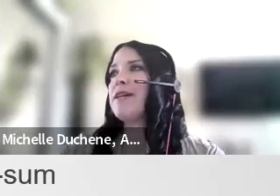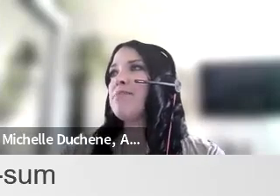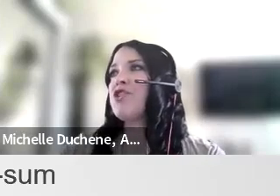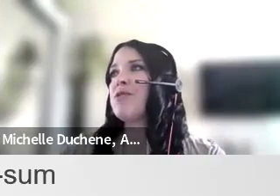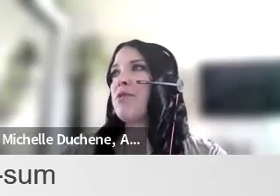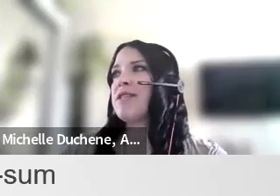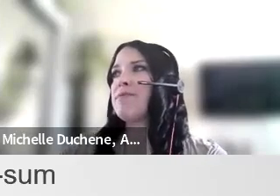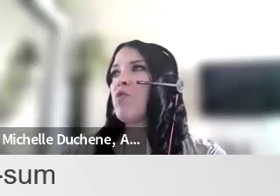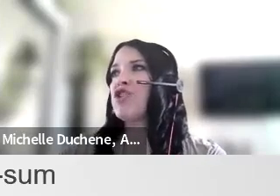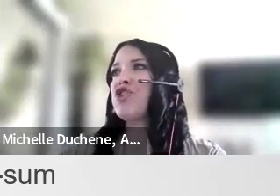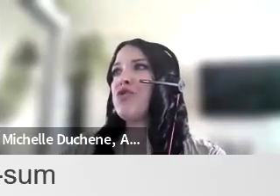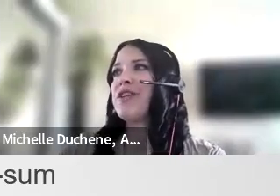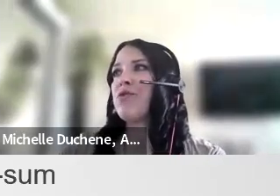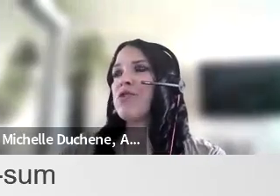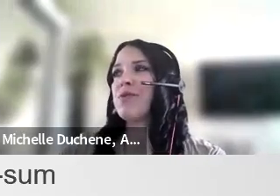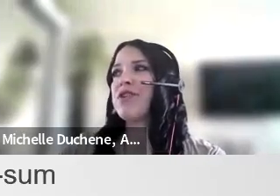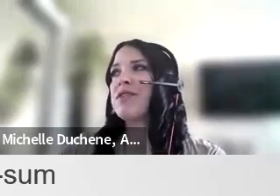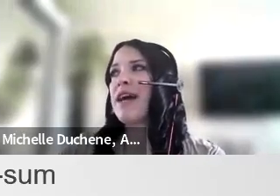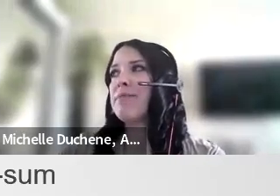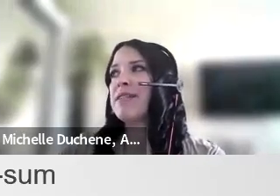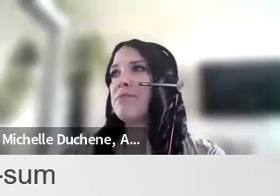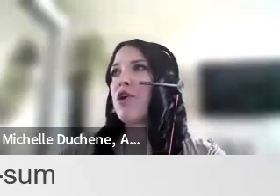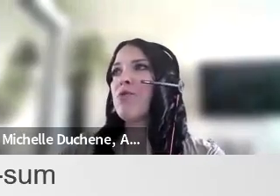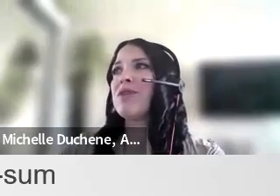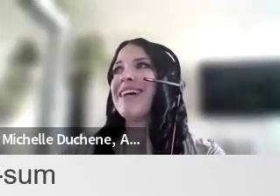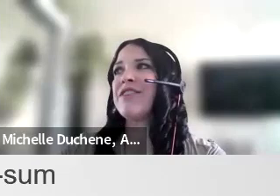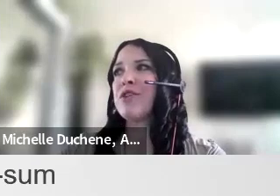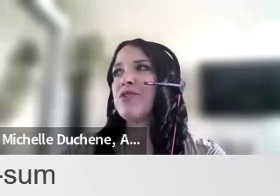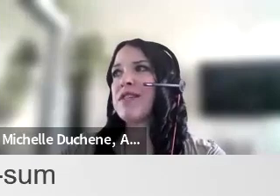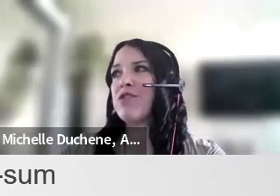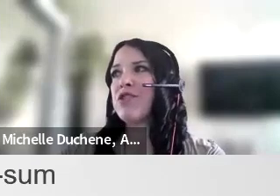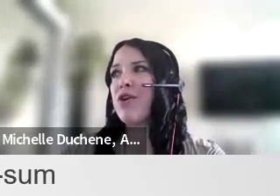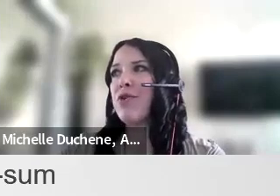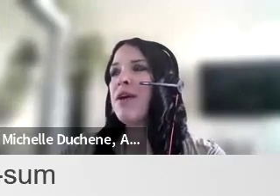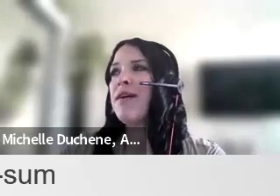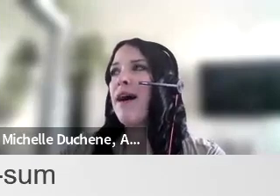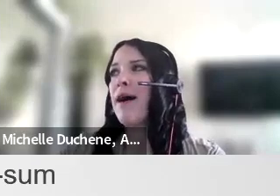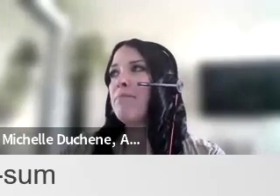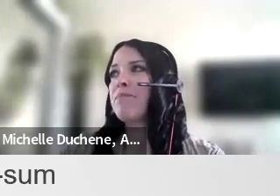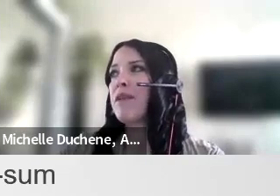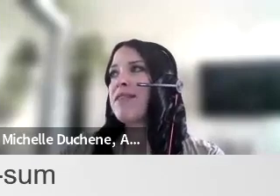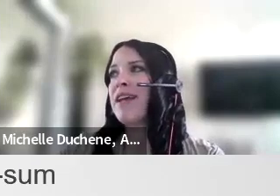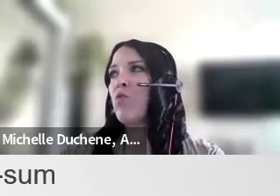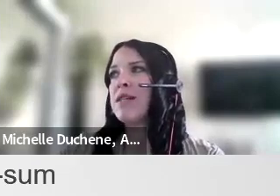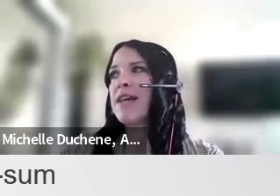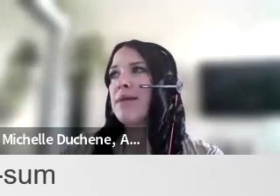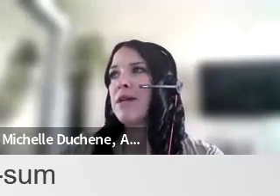Upon verifying completion, both steps 1 and 2 in the accordance with the timelines, the department will let the regional centers know that a one-time